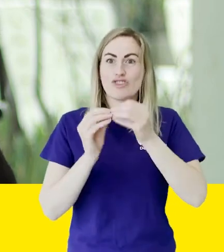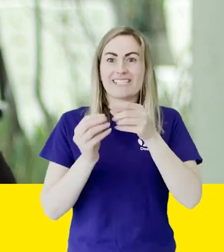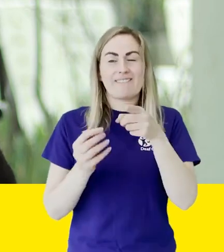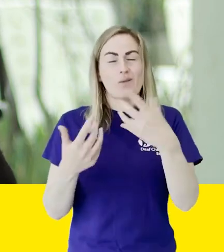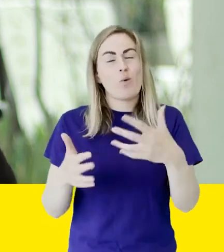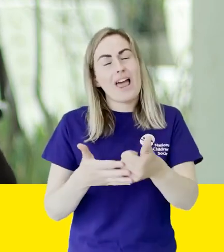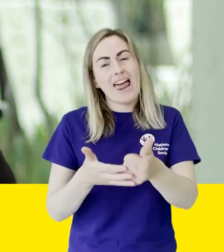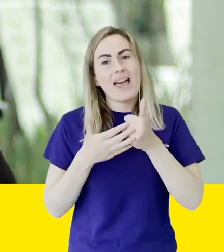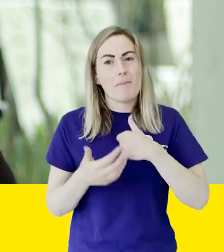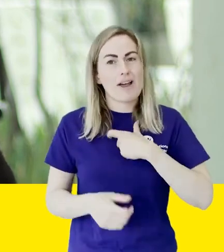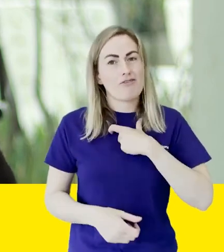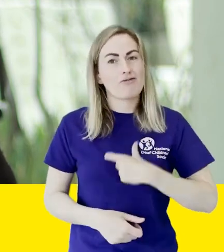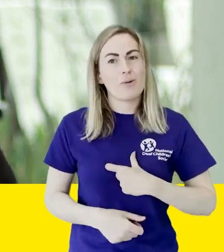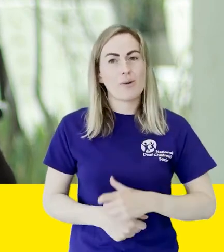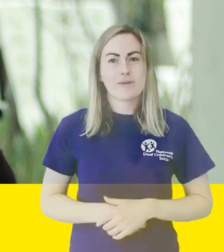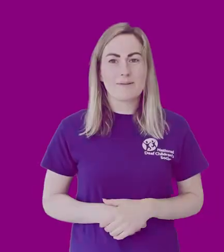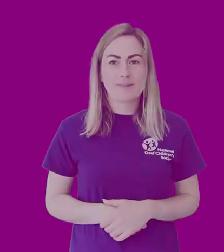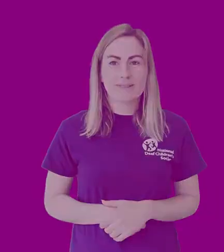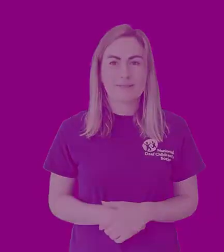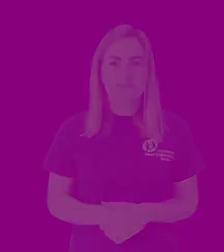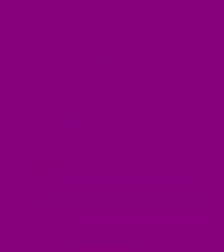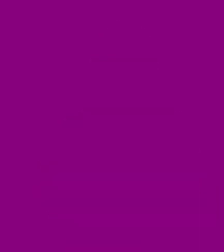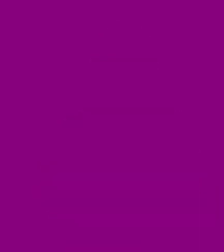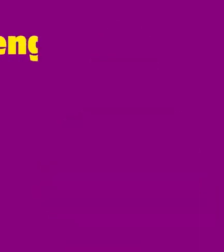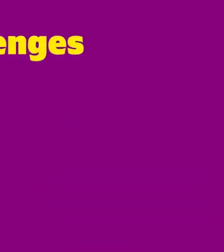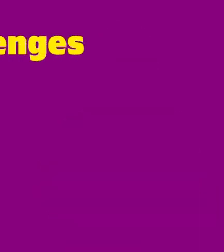creativity really helped me in my role.